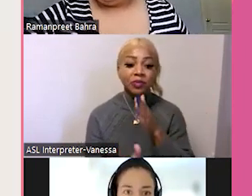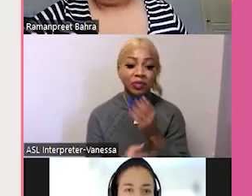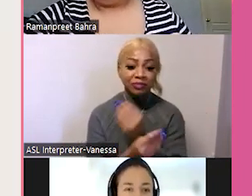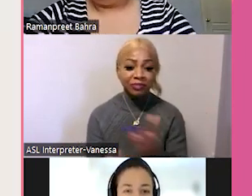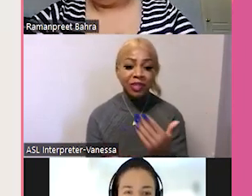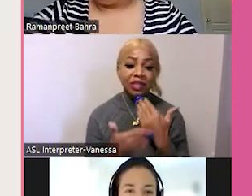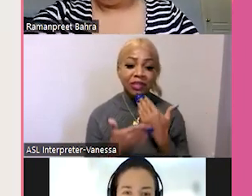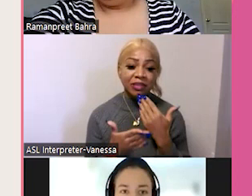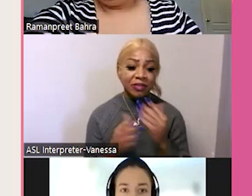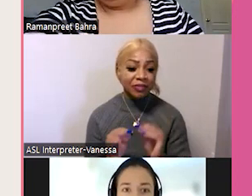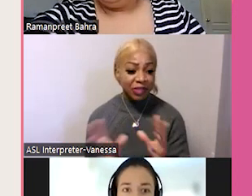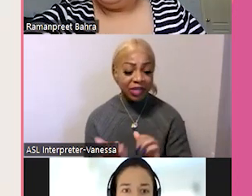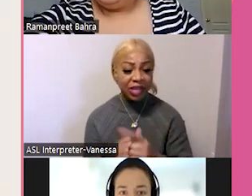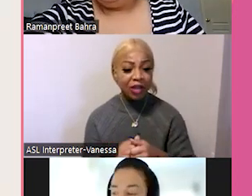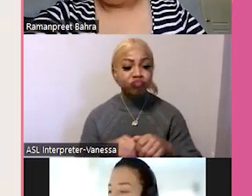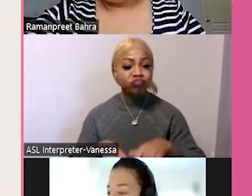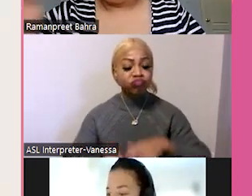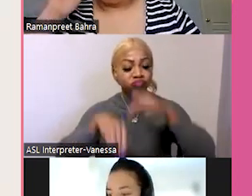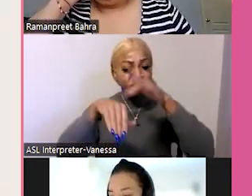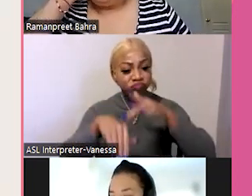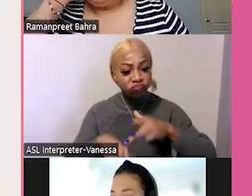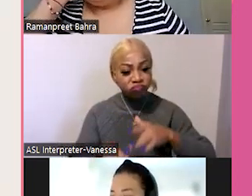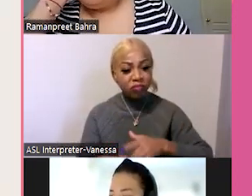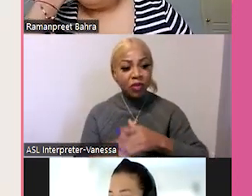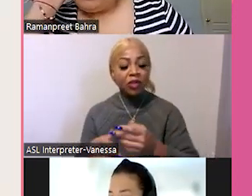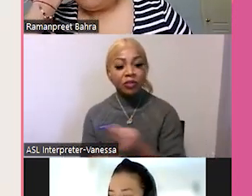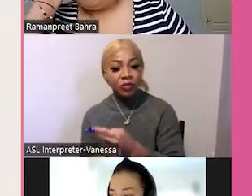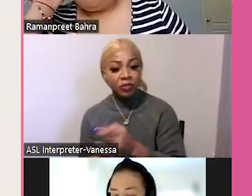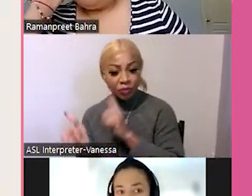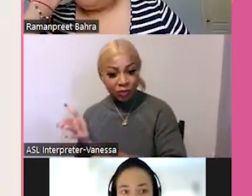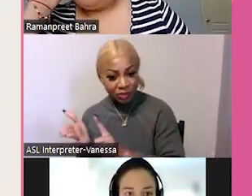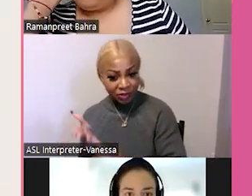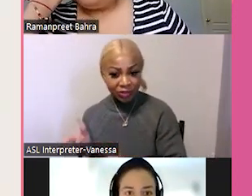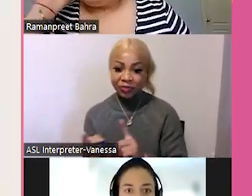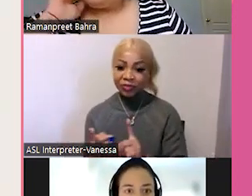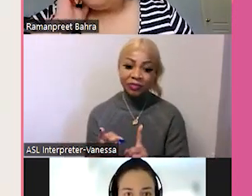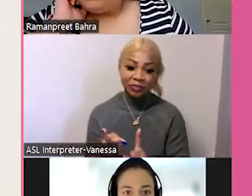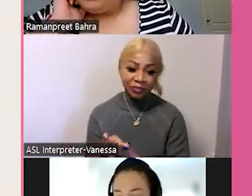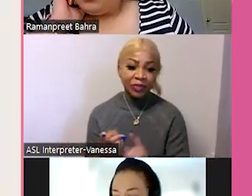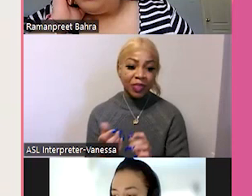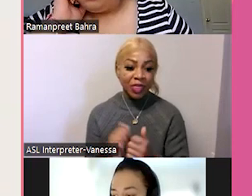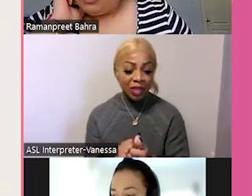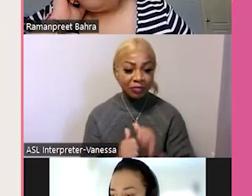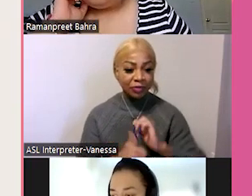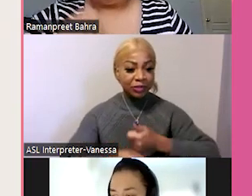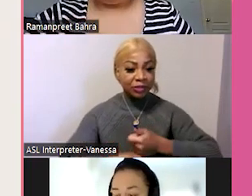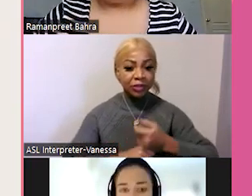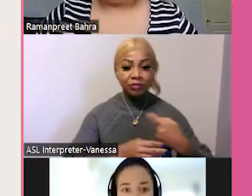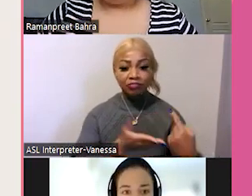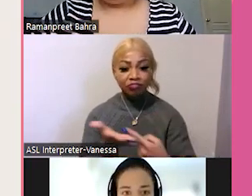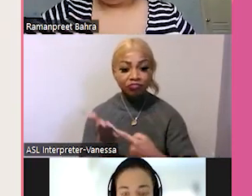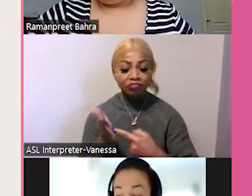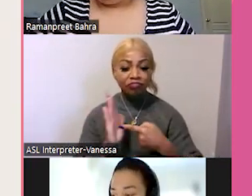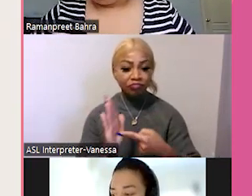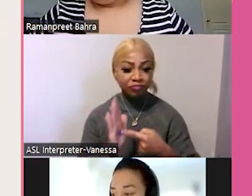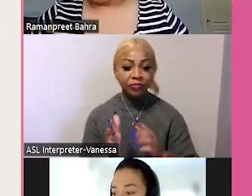the clarity, the way you walked us through all of this, drawing from research, really helping ground the discussion and the examples that you shared. So I want to